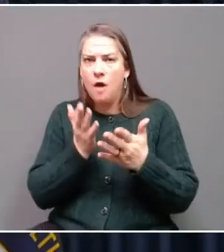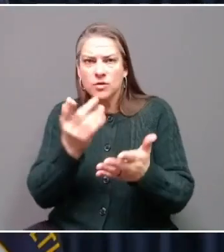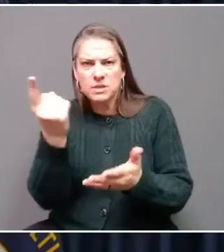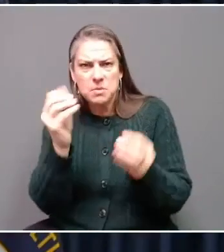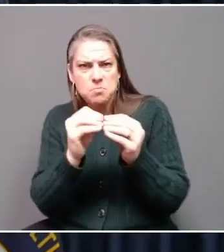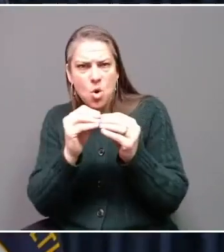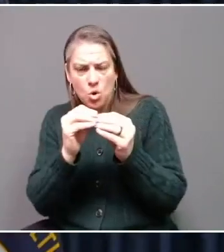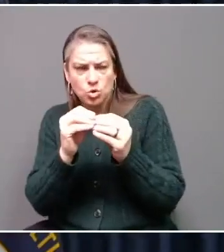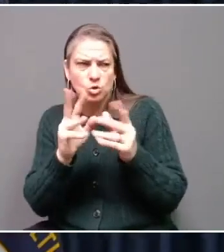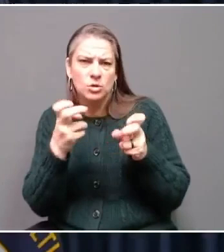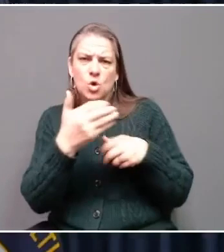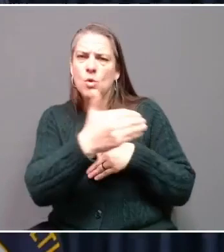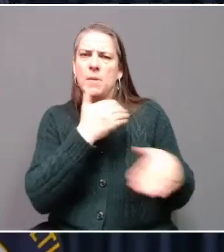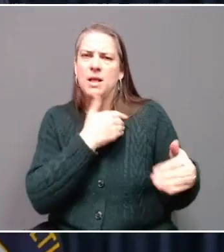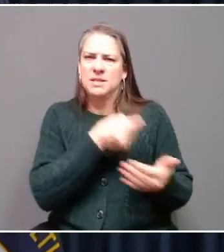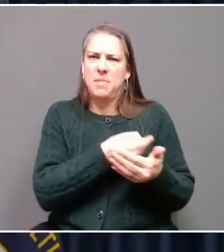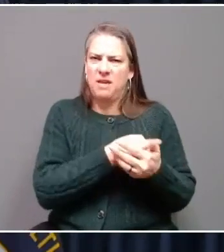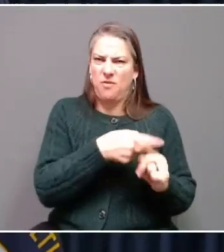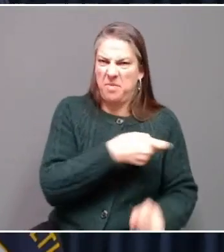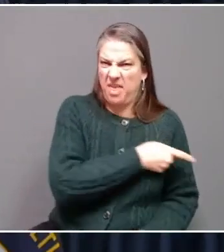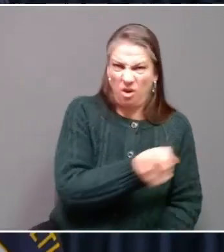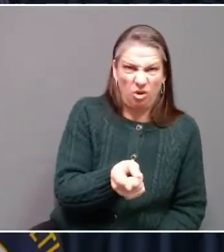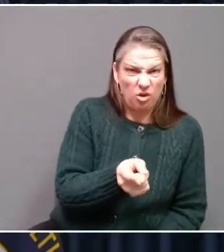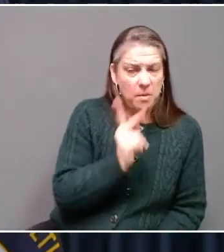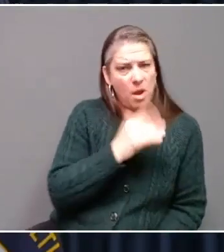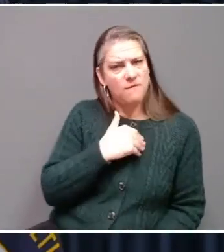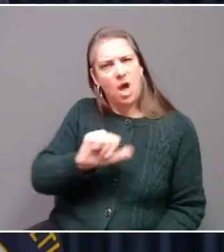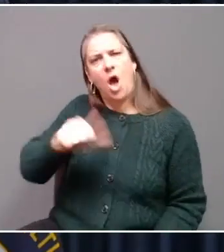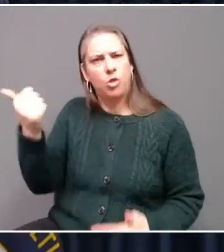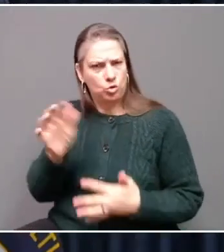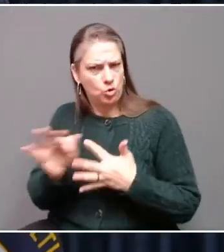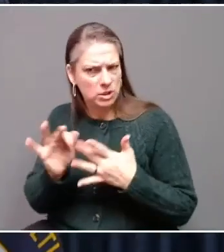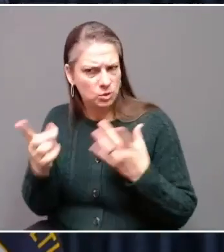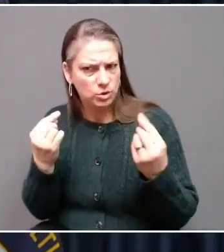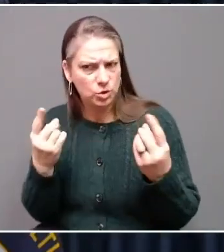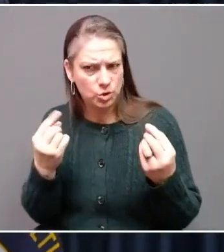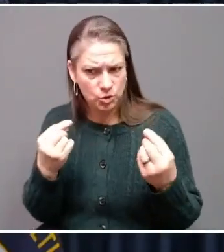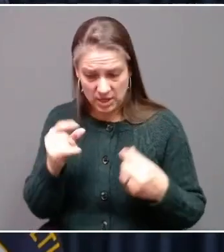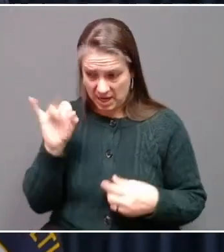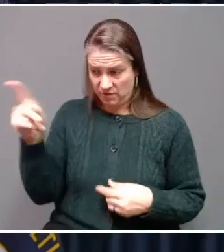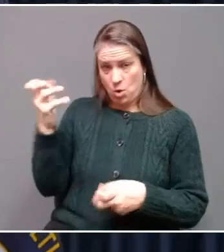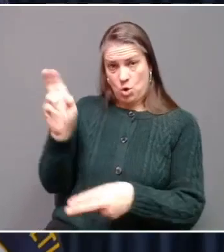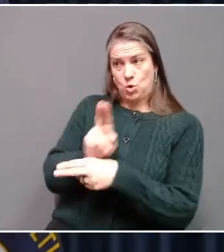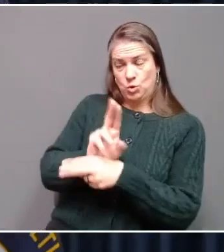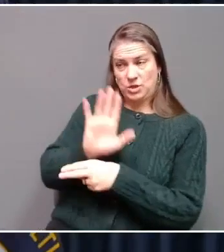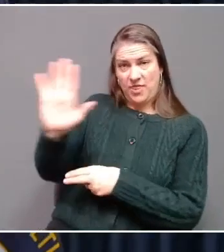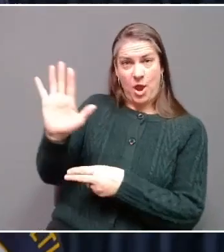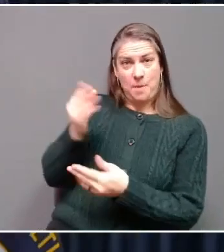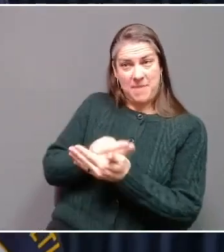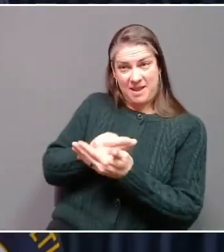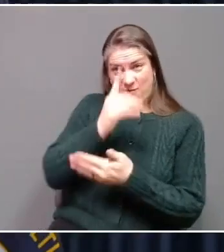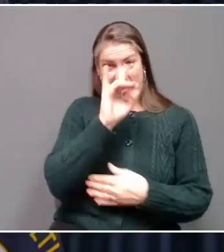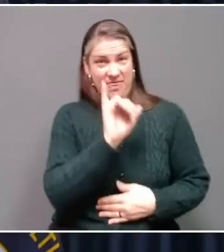some of those revenue and give people options if they want to use their entertainment dollars in this way that